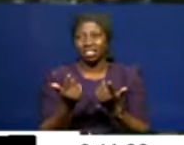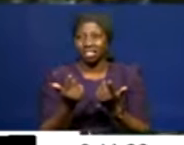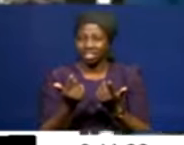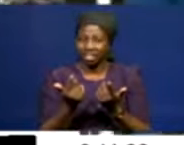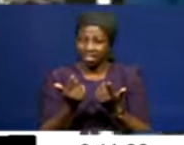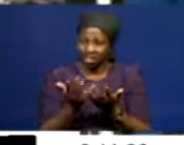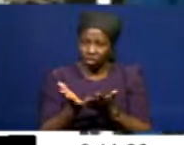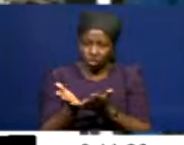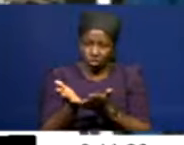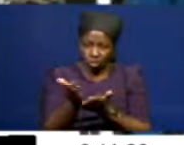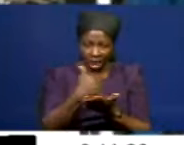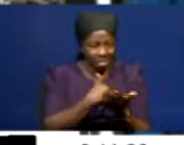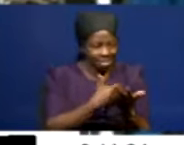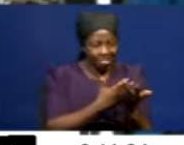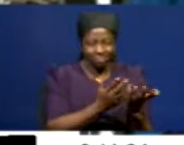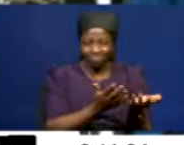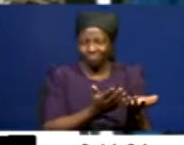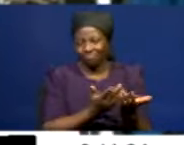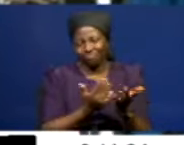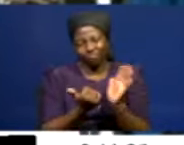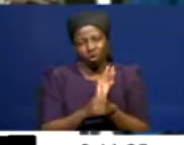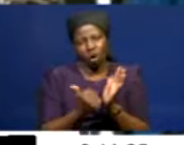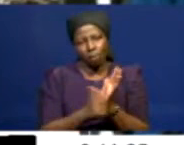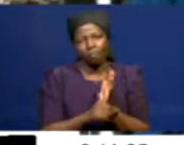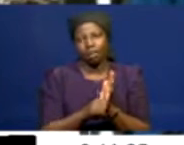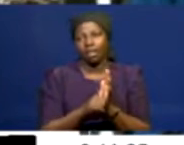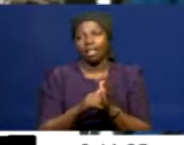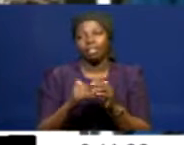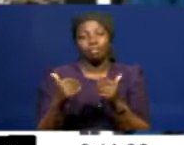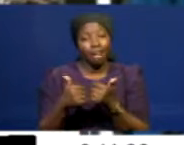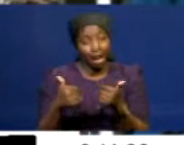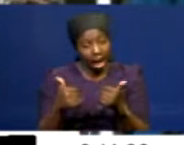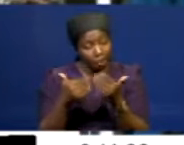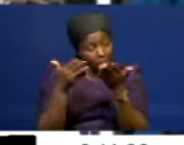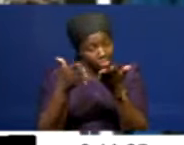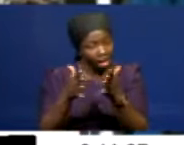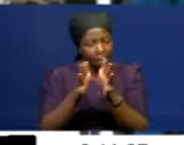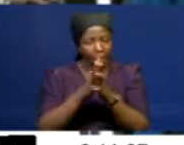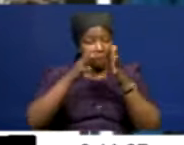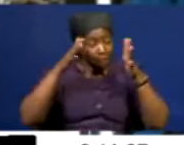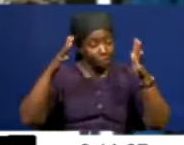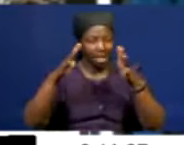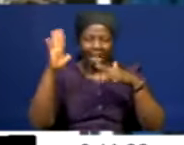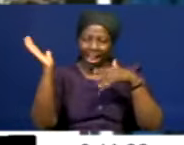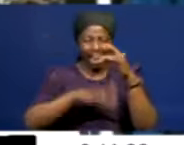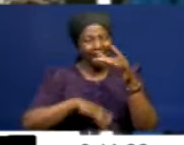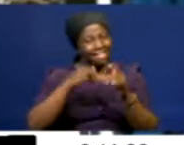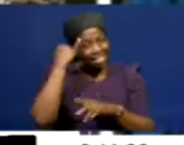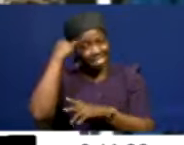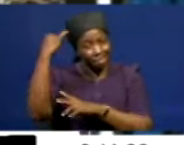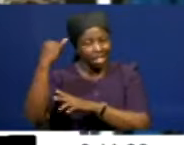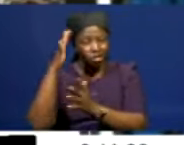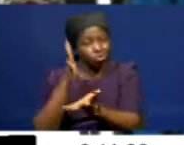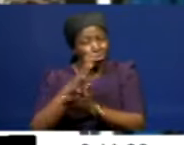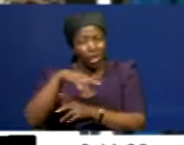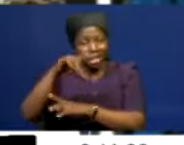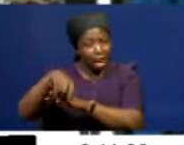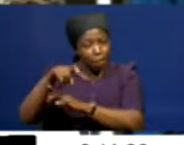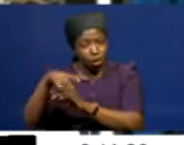shida. And the deficit, I would tell you, is enormous that I cannot even imagine. We are supposed to be